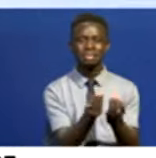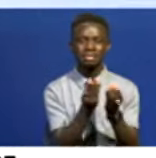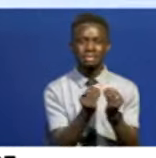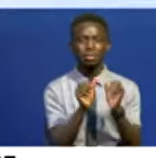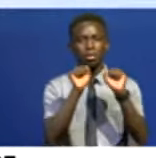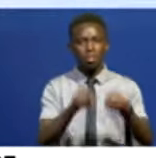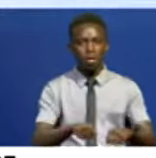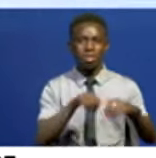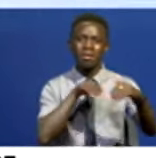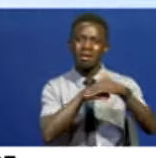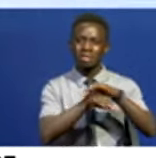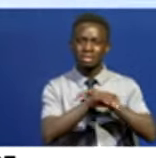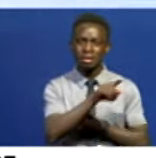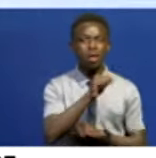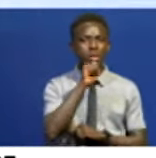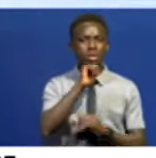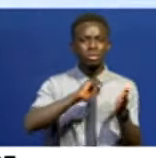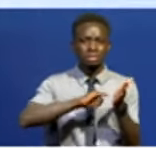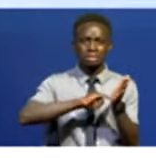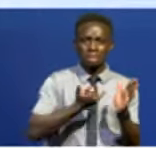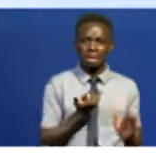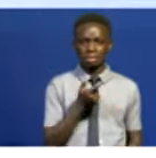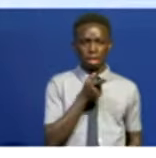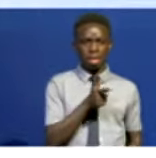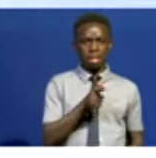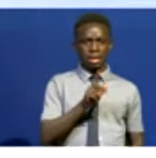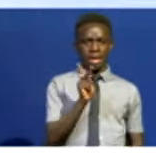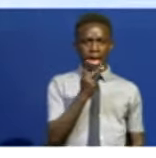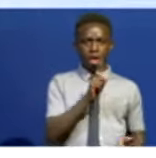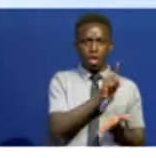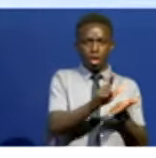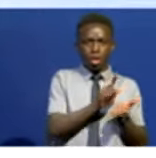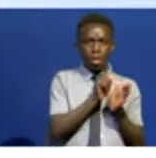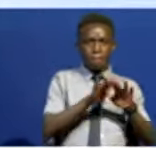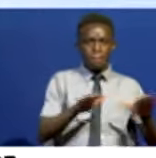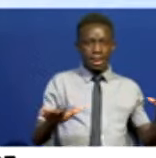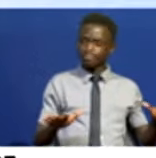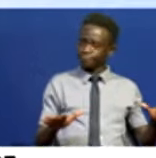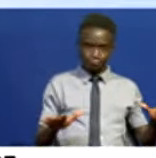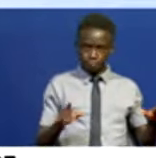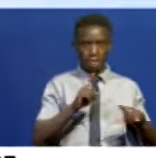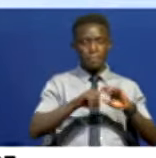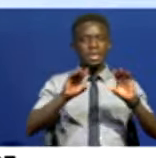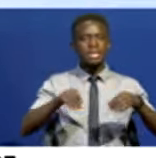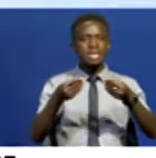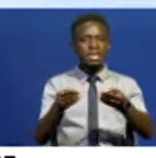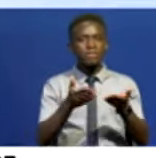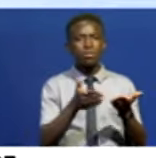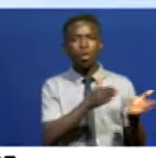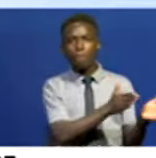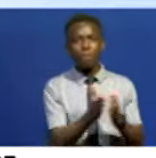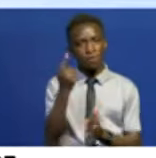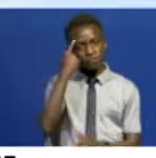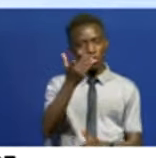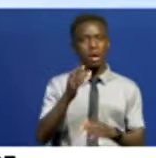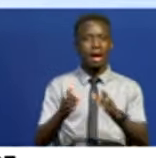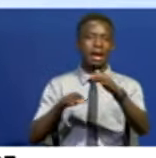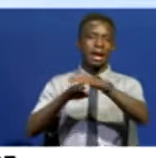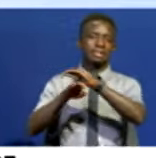access not just the local market, but provide avenues for you to access the international market as